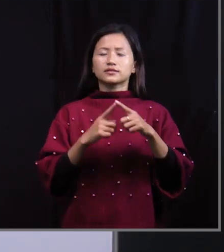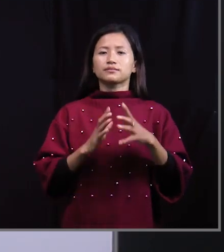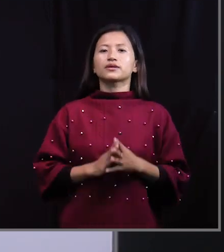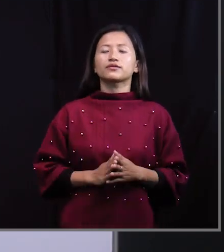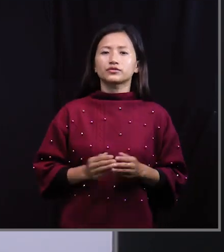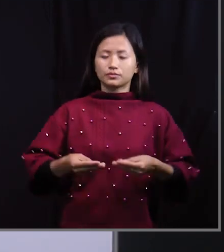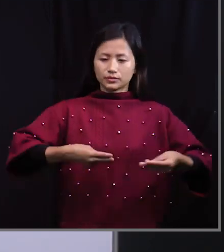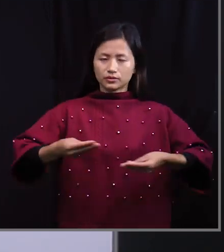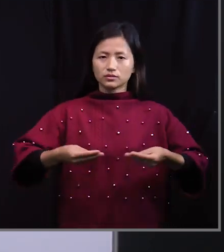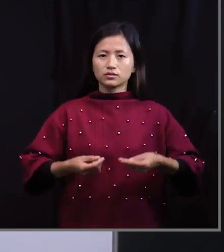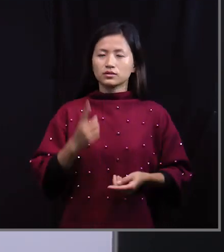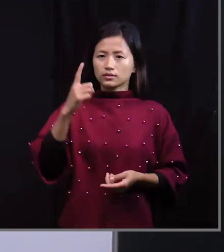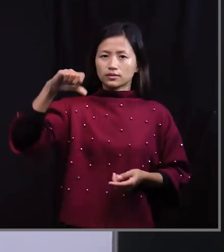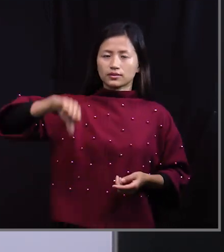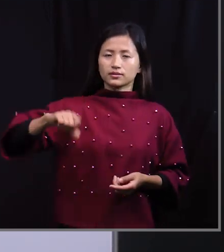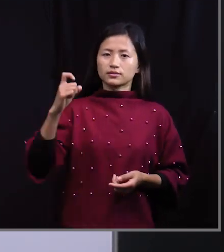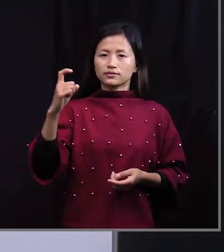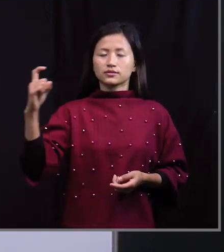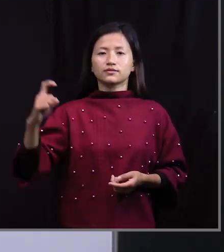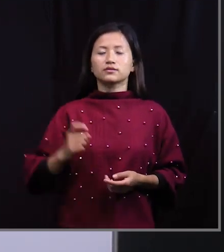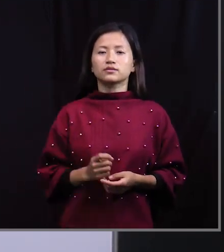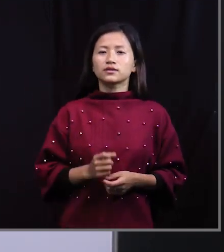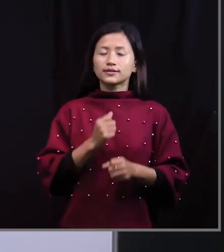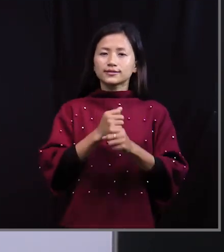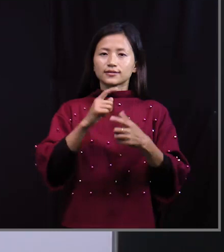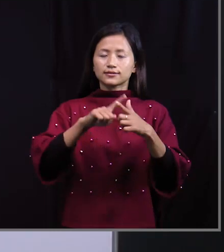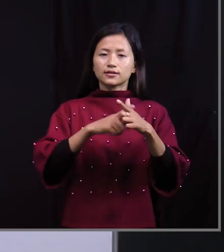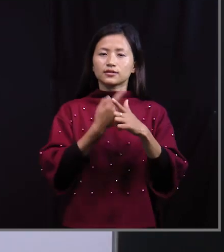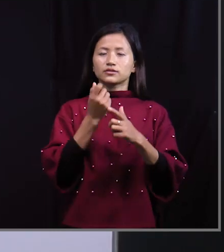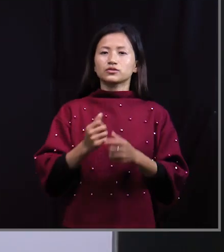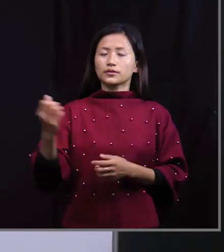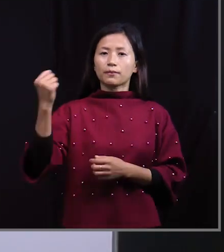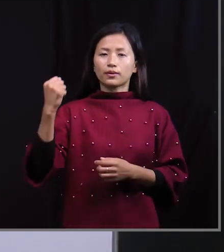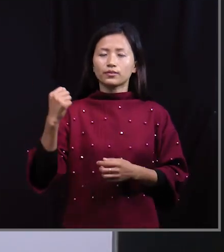For instance, in the year 1977, when this Janata Party came into power,